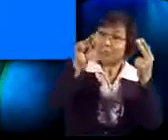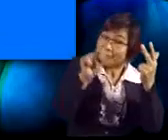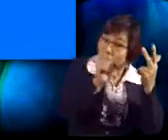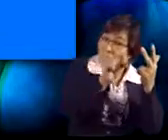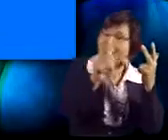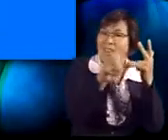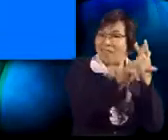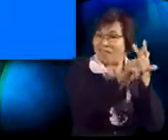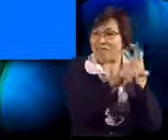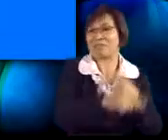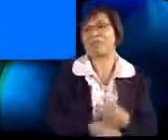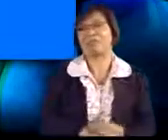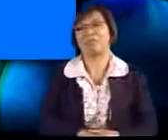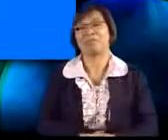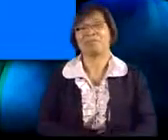1, 2, 3.